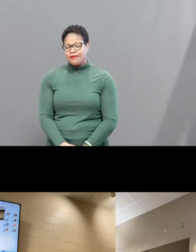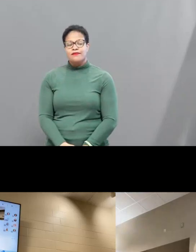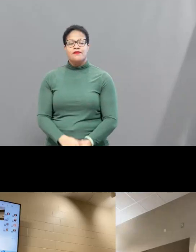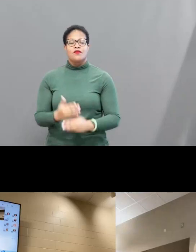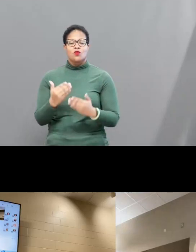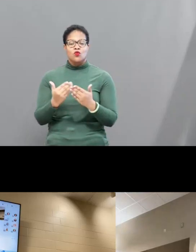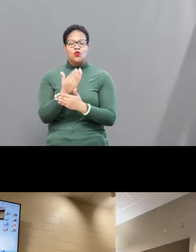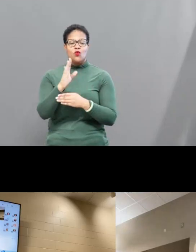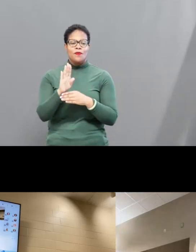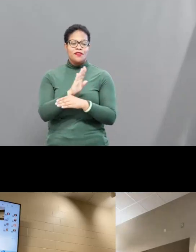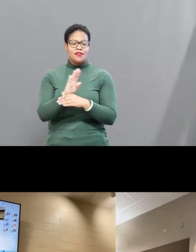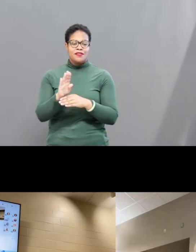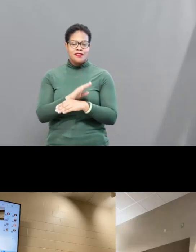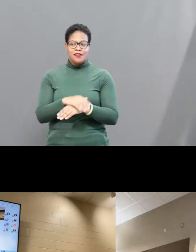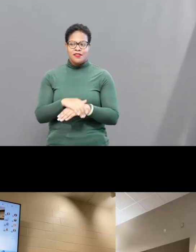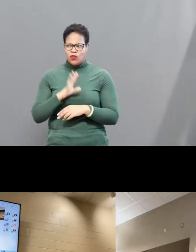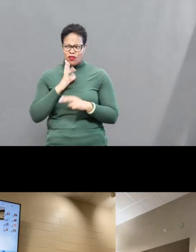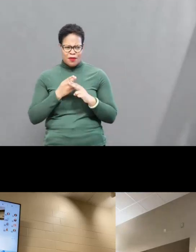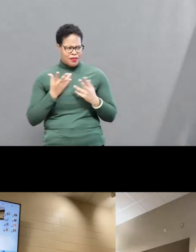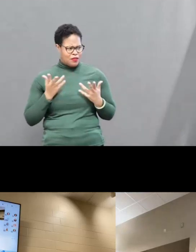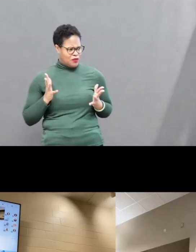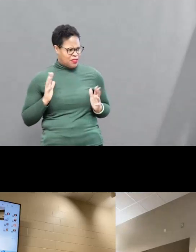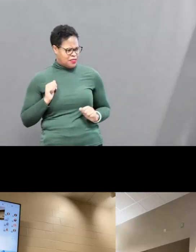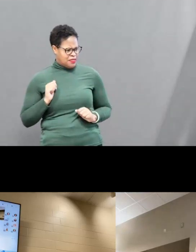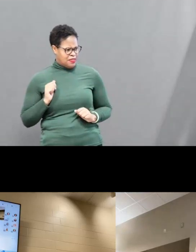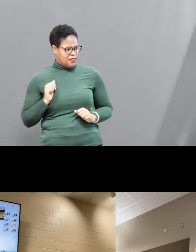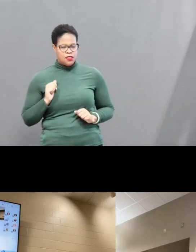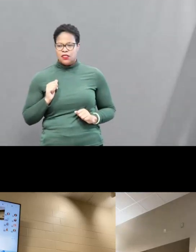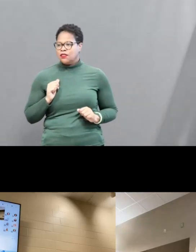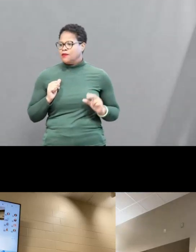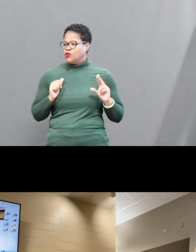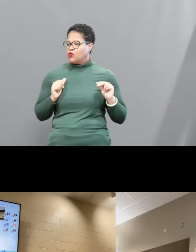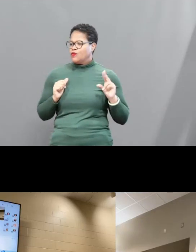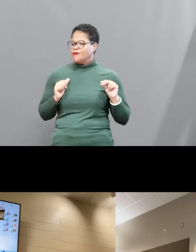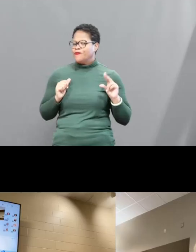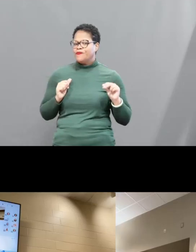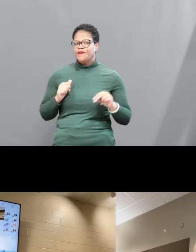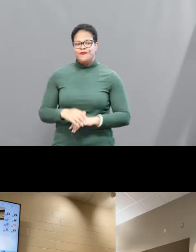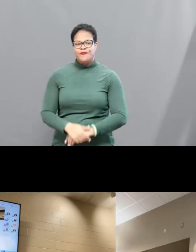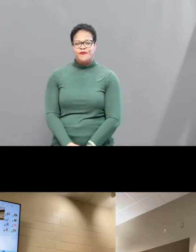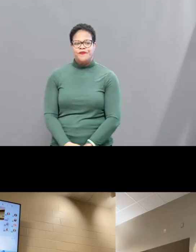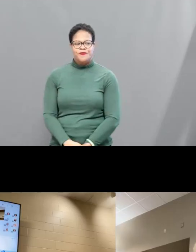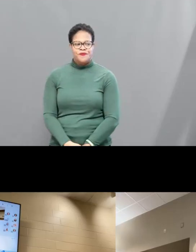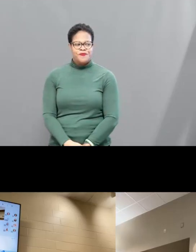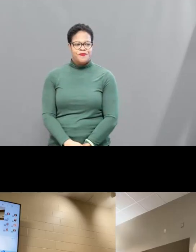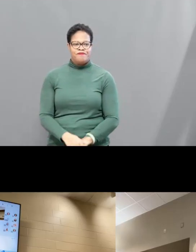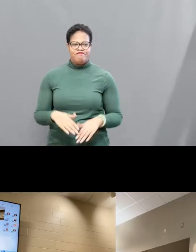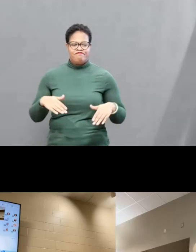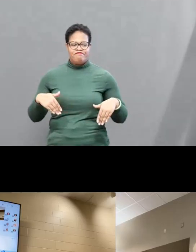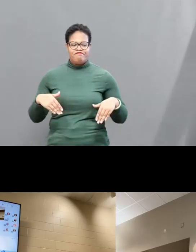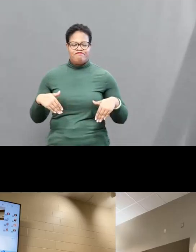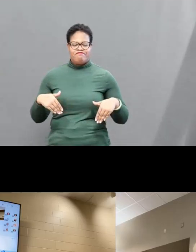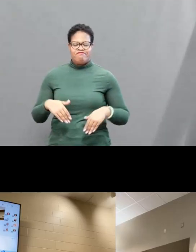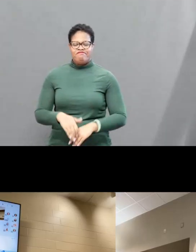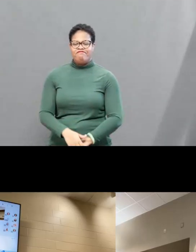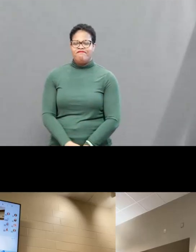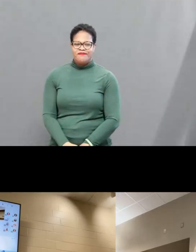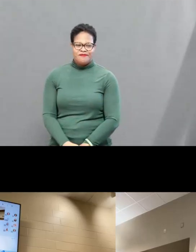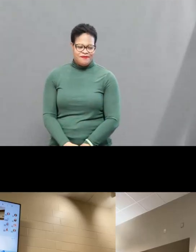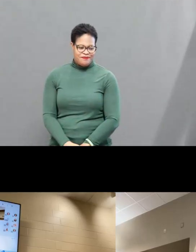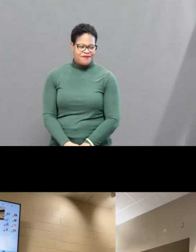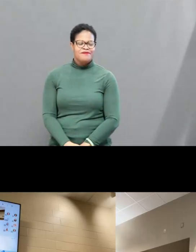new business. We talked about that already? No. Okay.